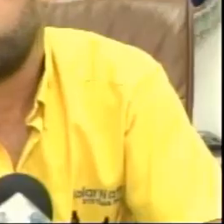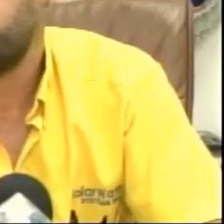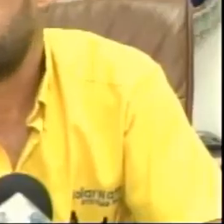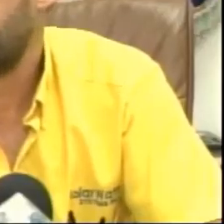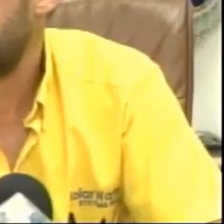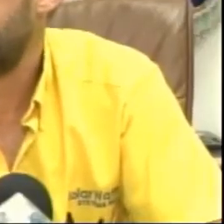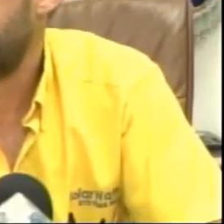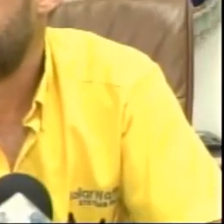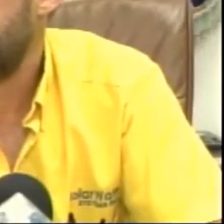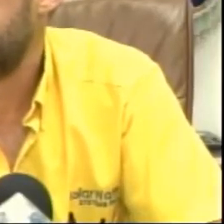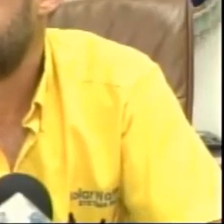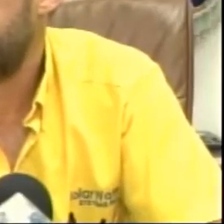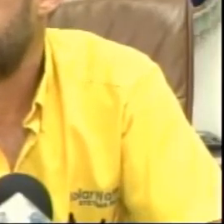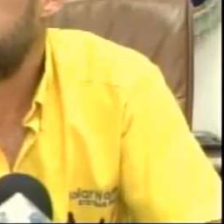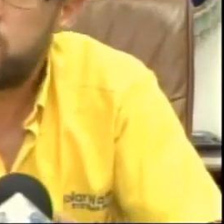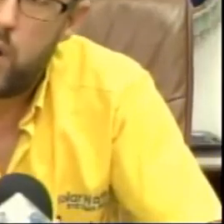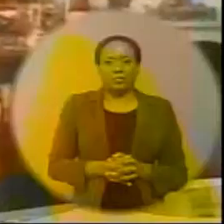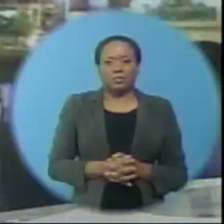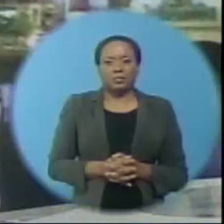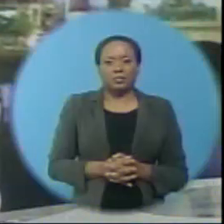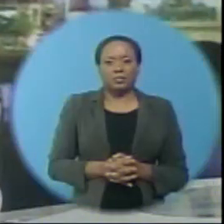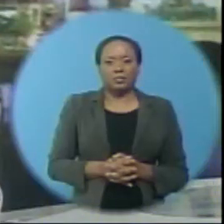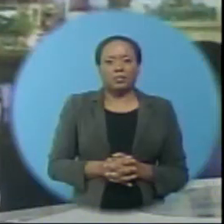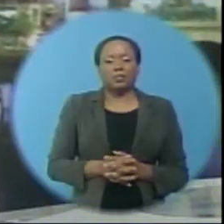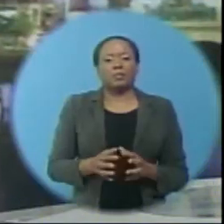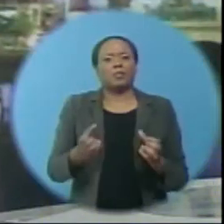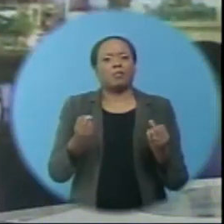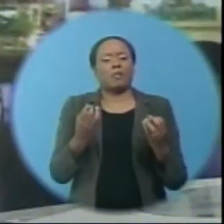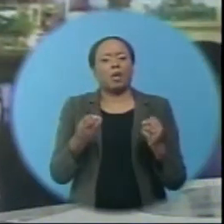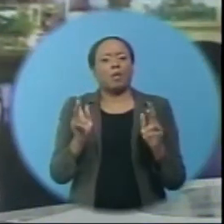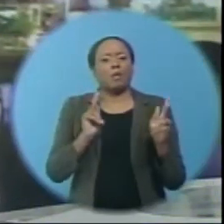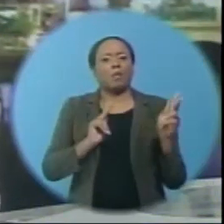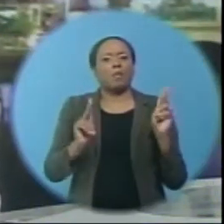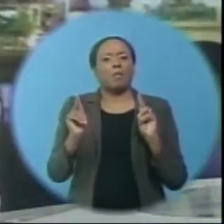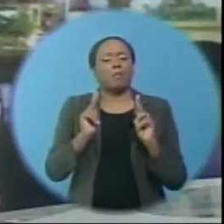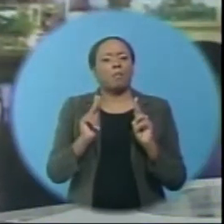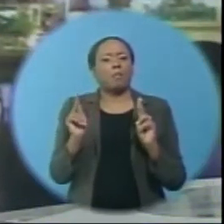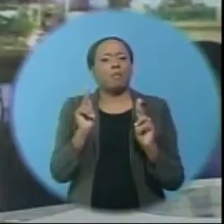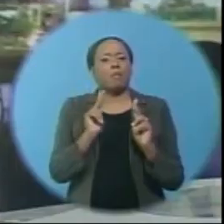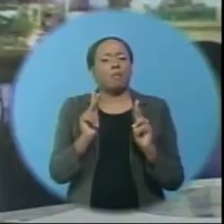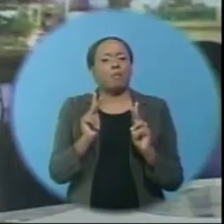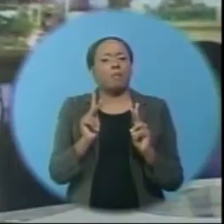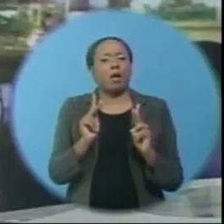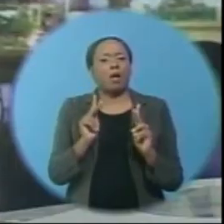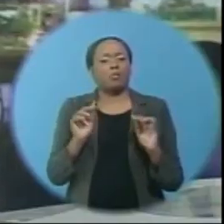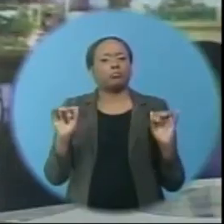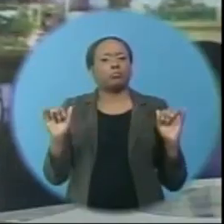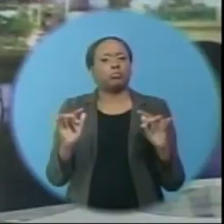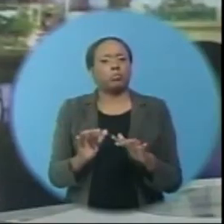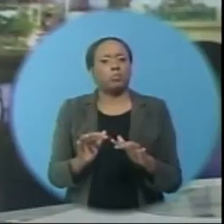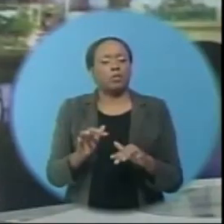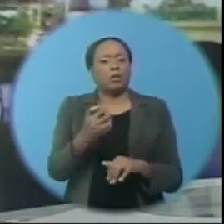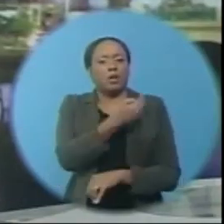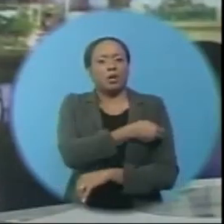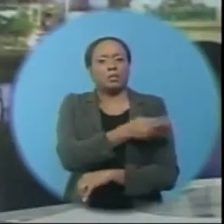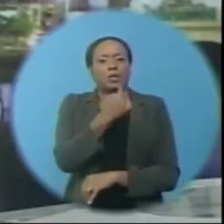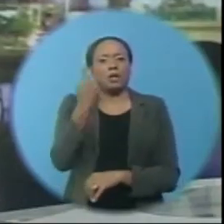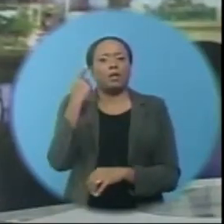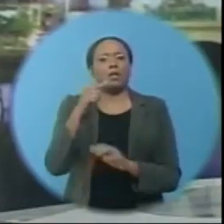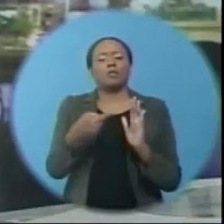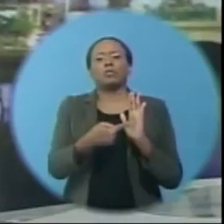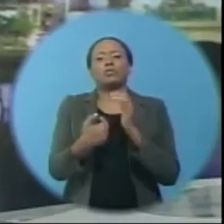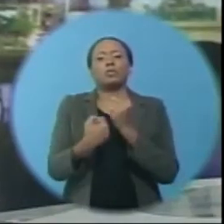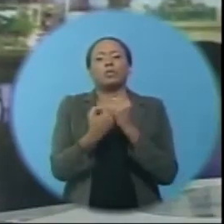but we're working on that quite closely with them. Well, several people turned out in front of the Queen Elizabeth Hospital for a vigil to